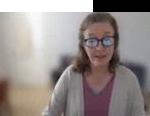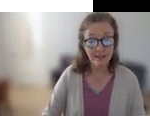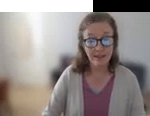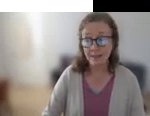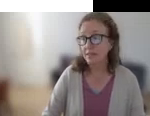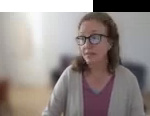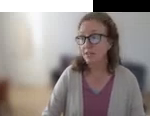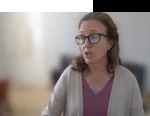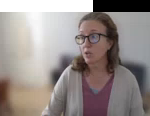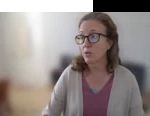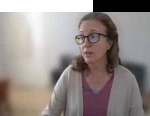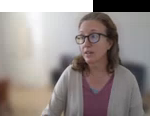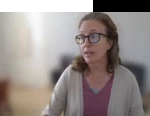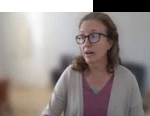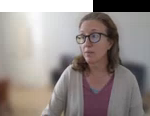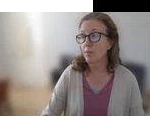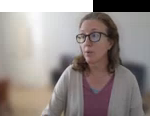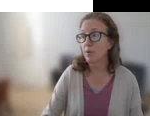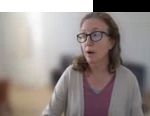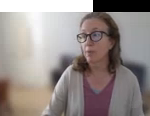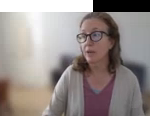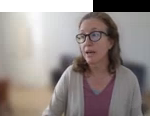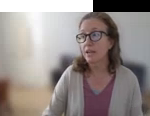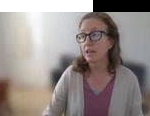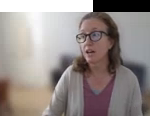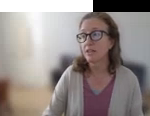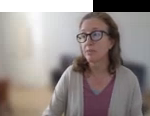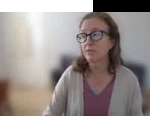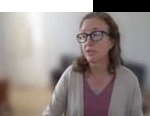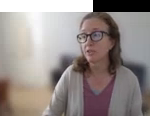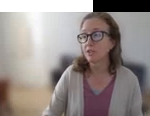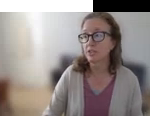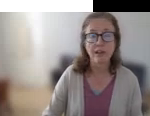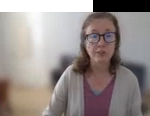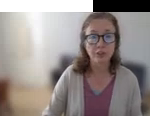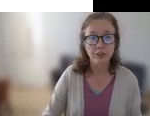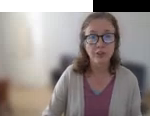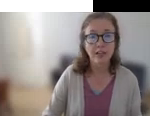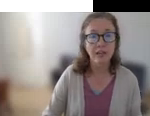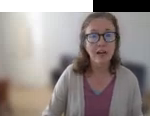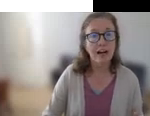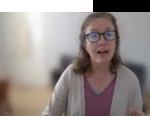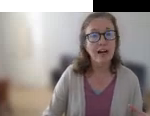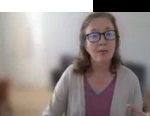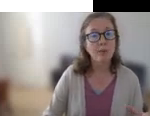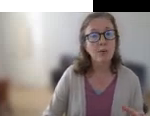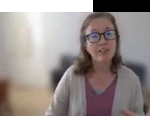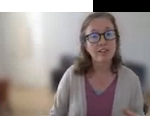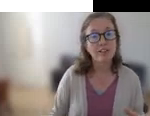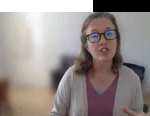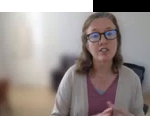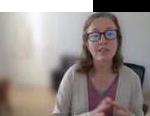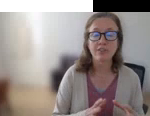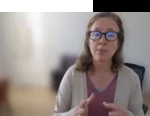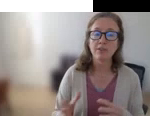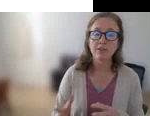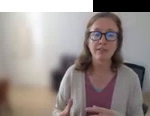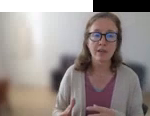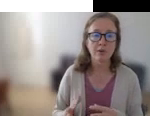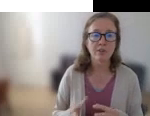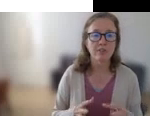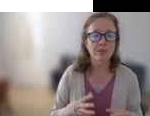So next slide, please. So the applying concepts of universal design for learning, we want to just